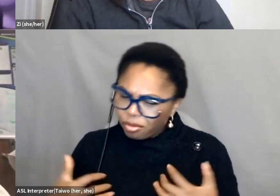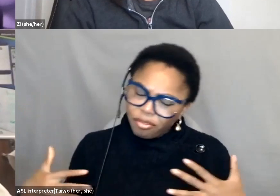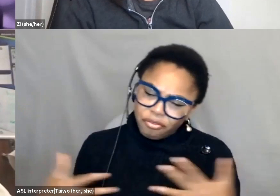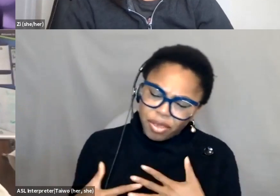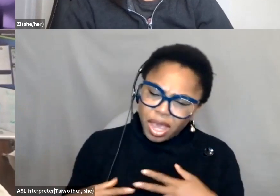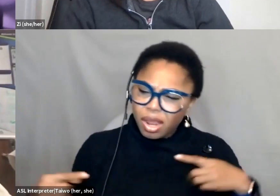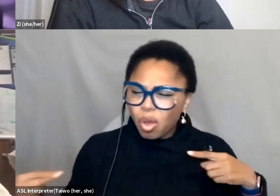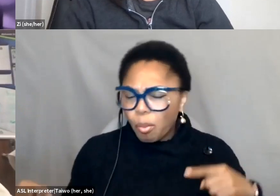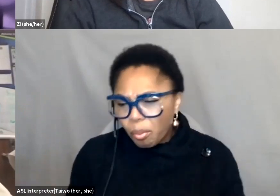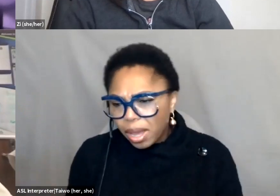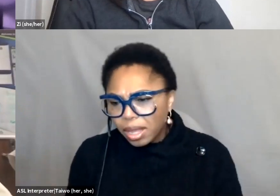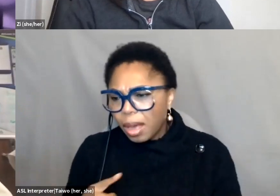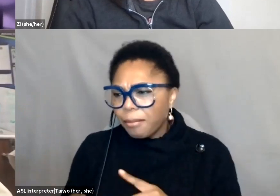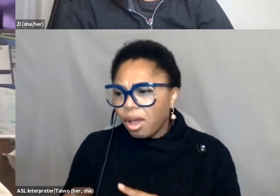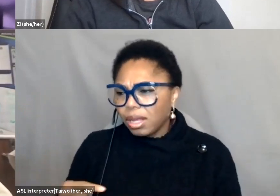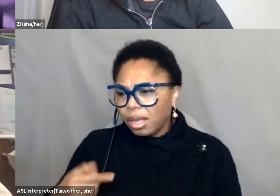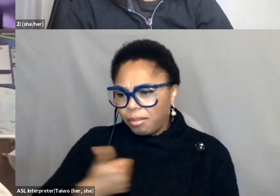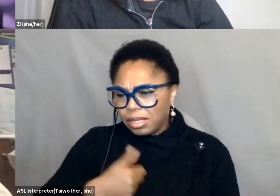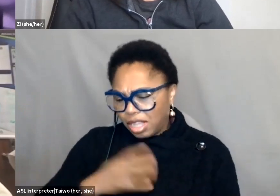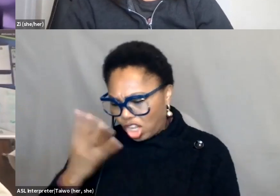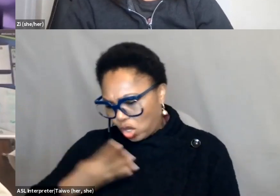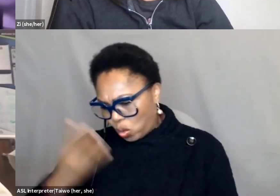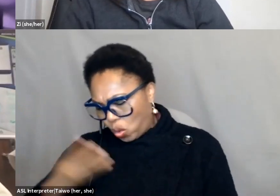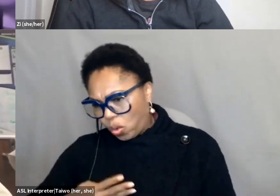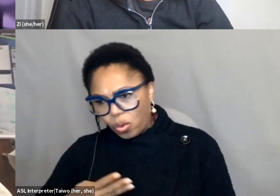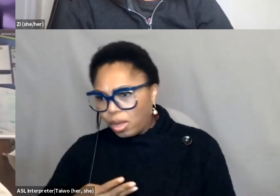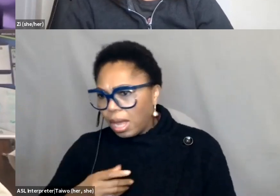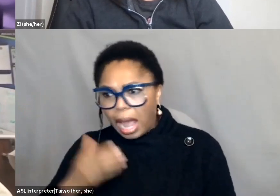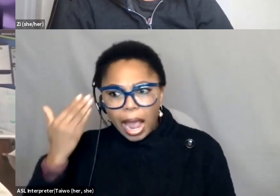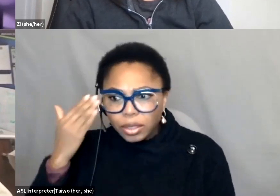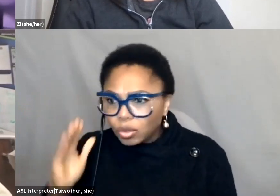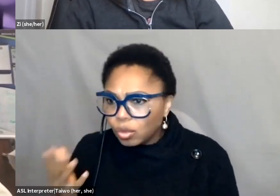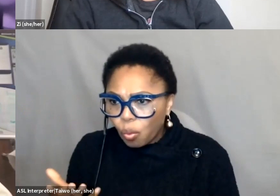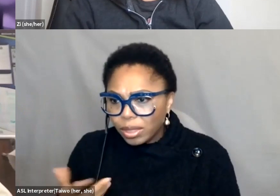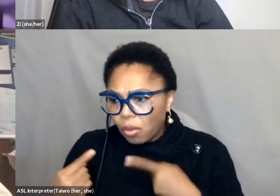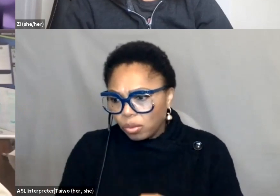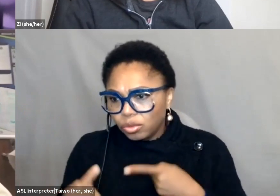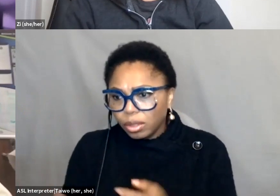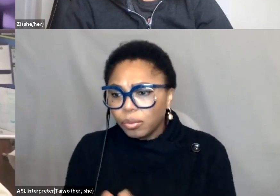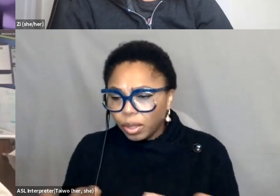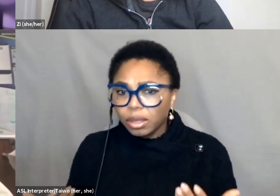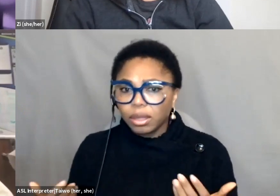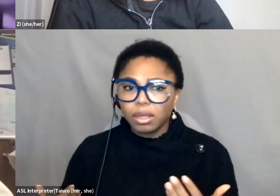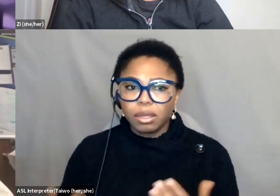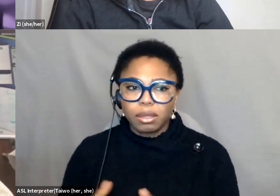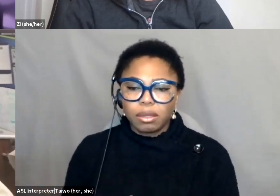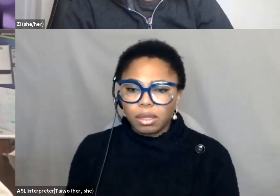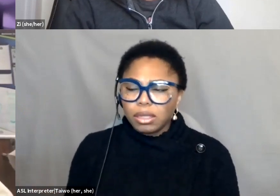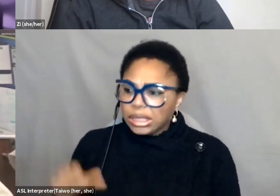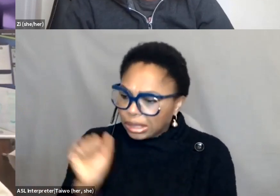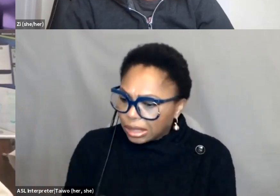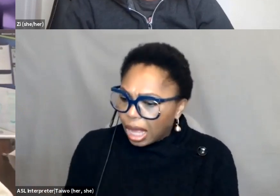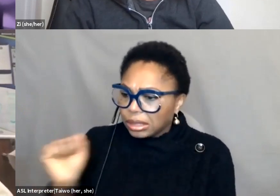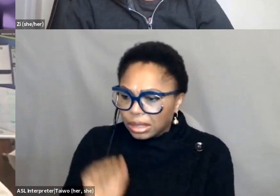pain, but I'd been ignoring myself for so long, I didn't even know what I was struggling with. I've worked hard